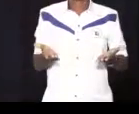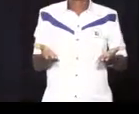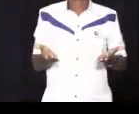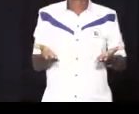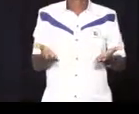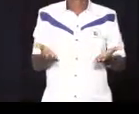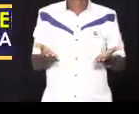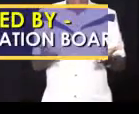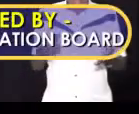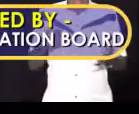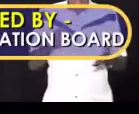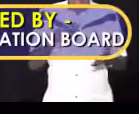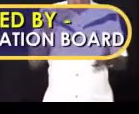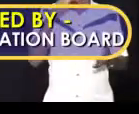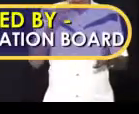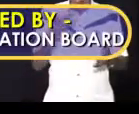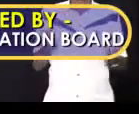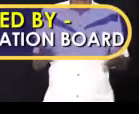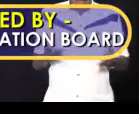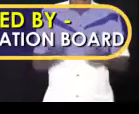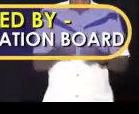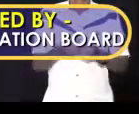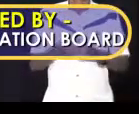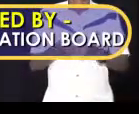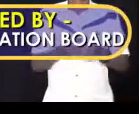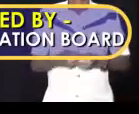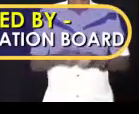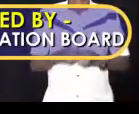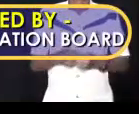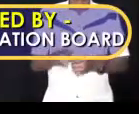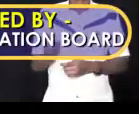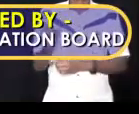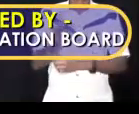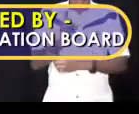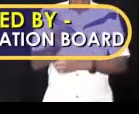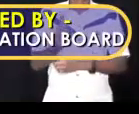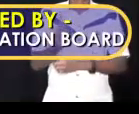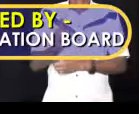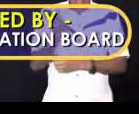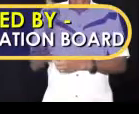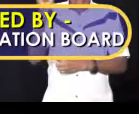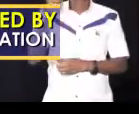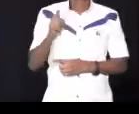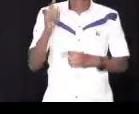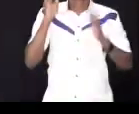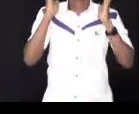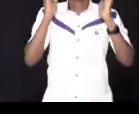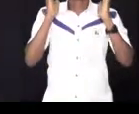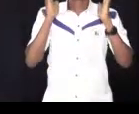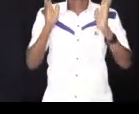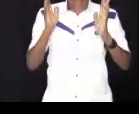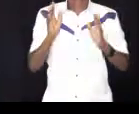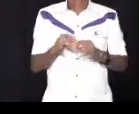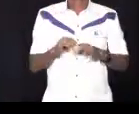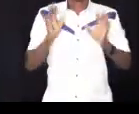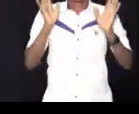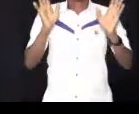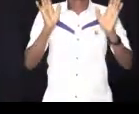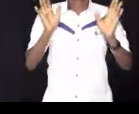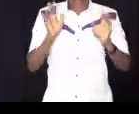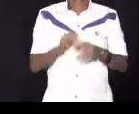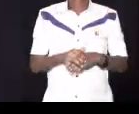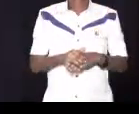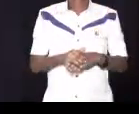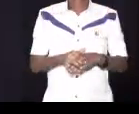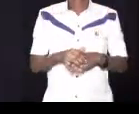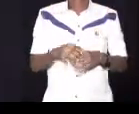am also here. Good. We are here together. 100% attention. Excellent.